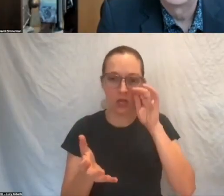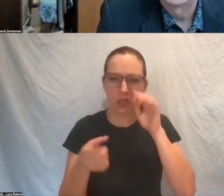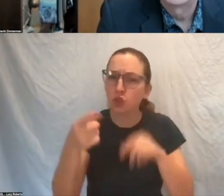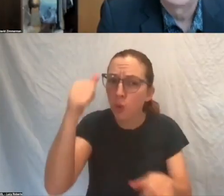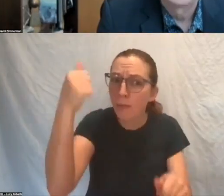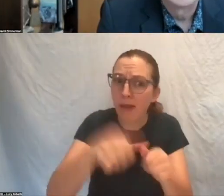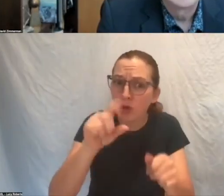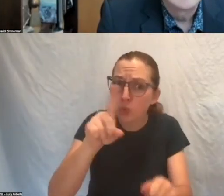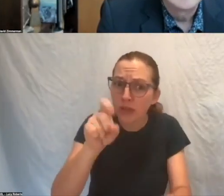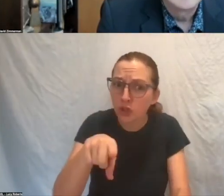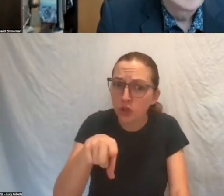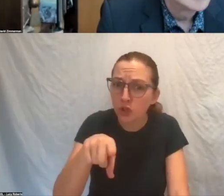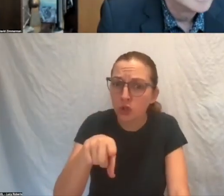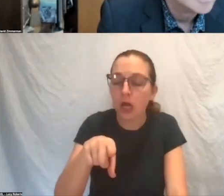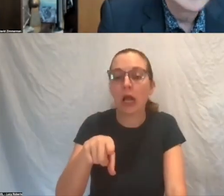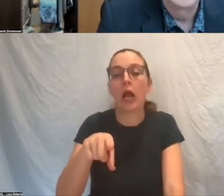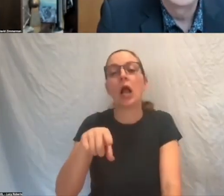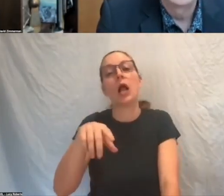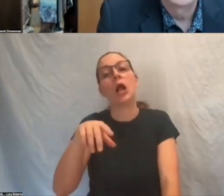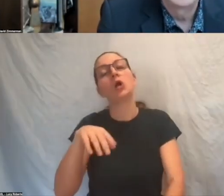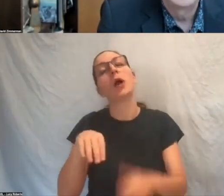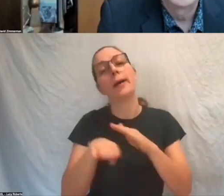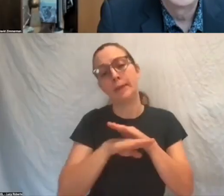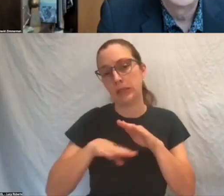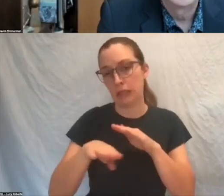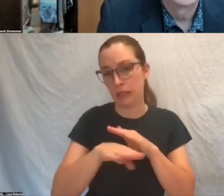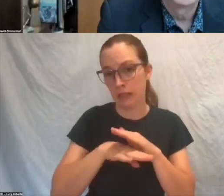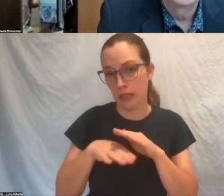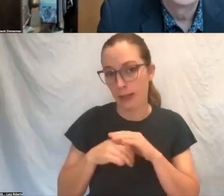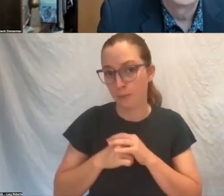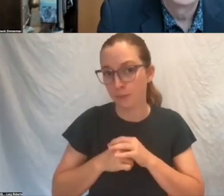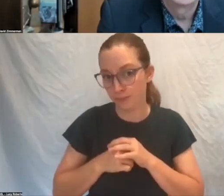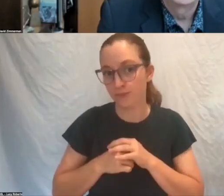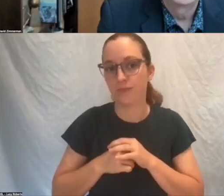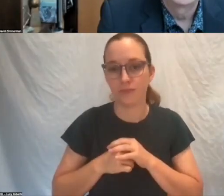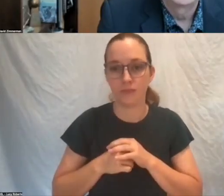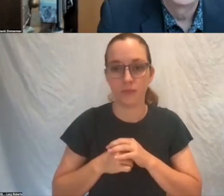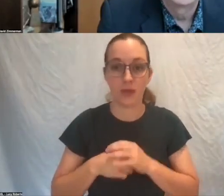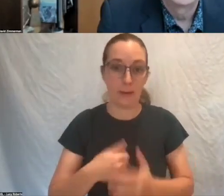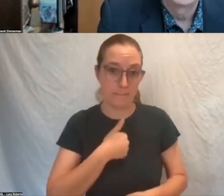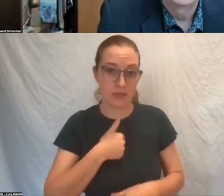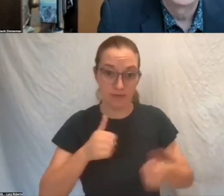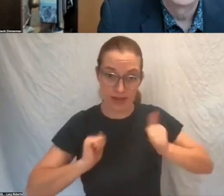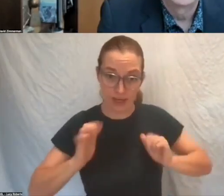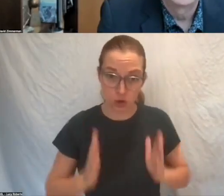Because I emailed it to her. So basically, as an actress myself,